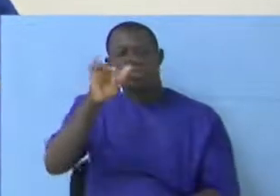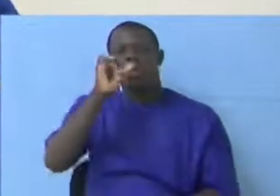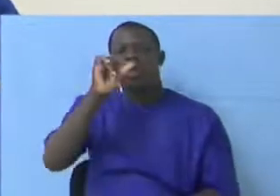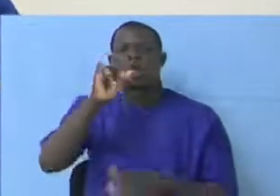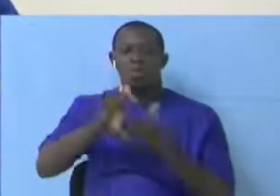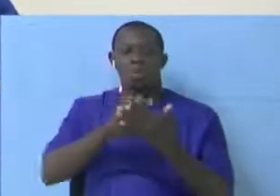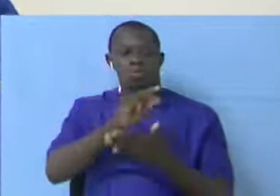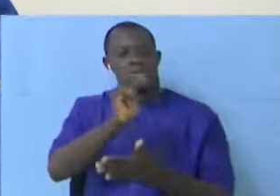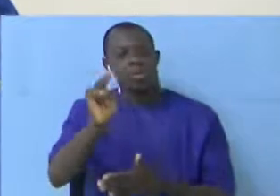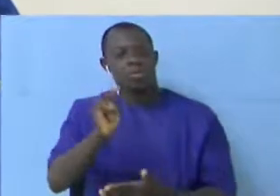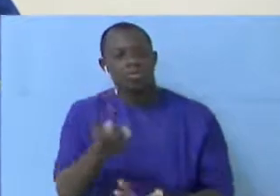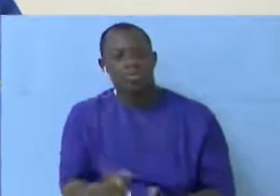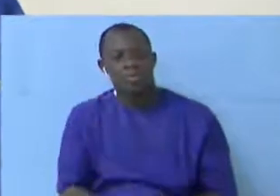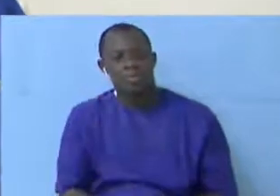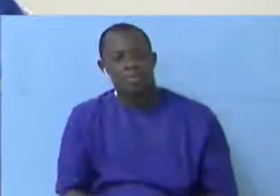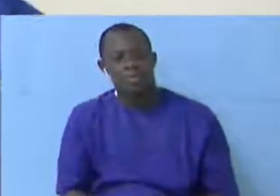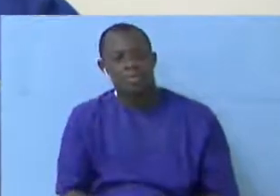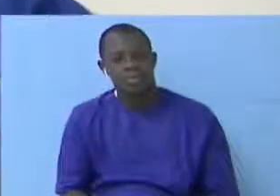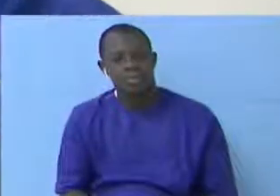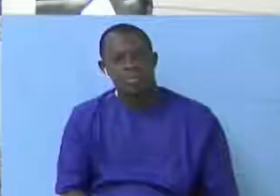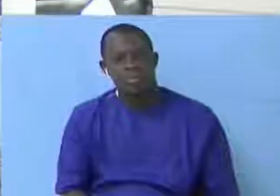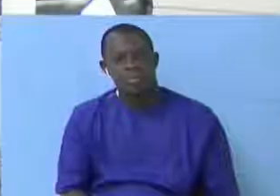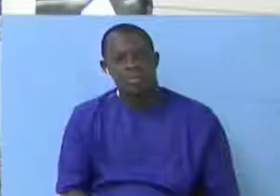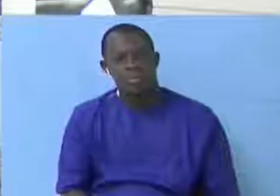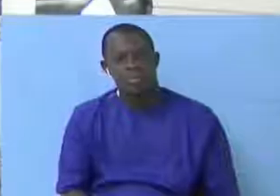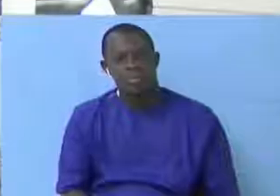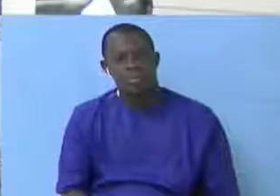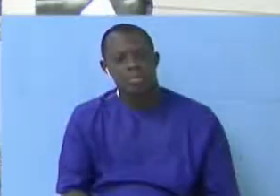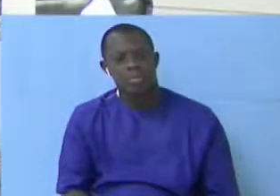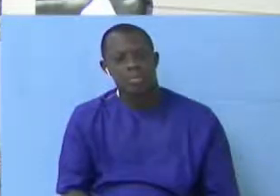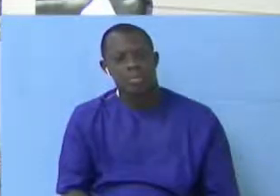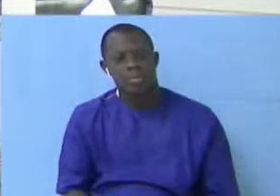Whether they have drink or not?